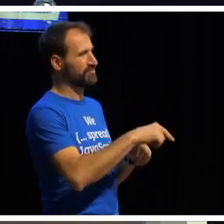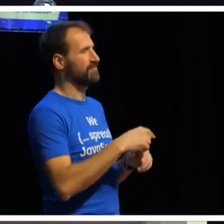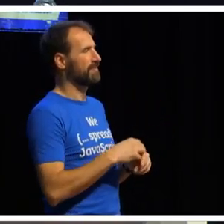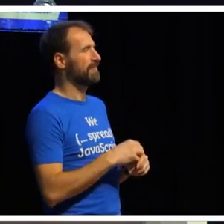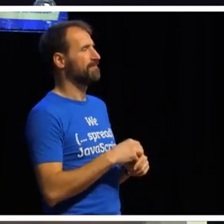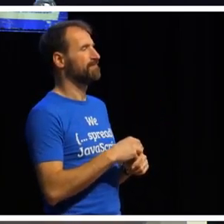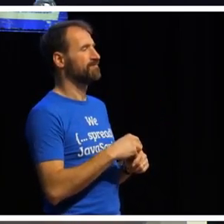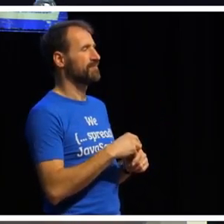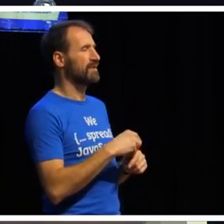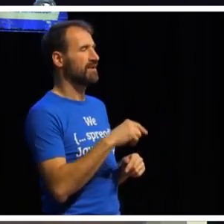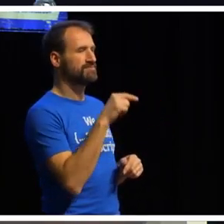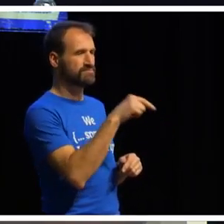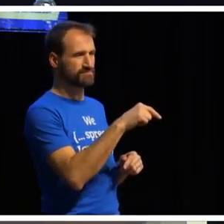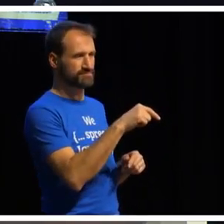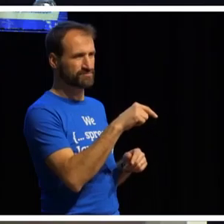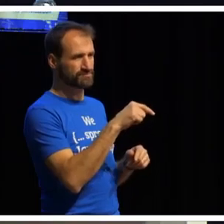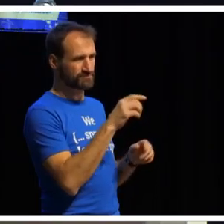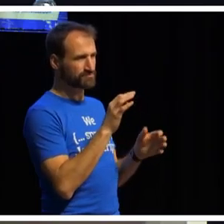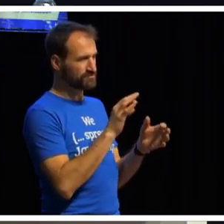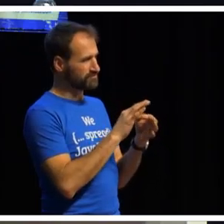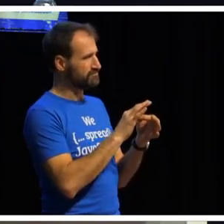Whoops.